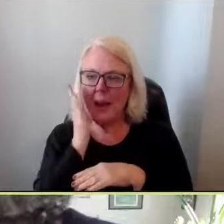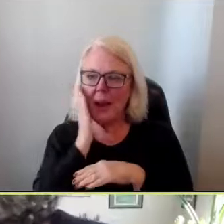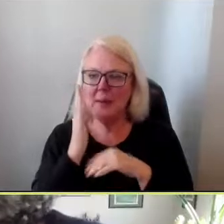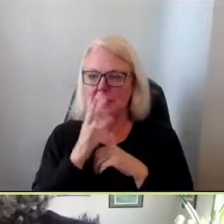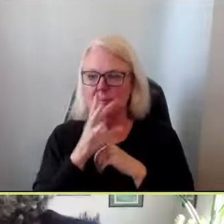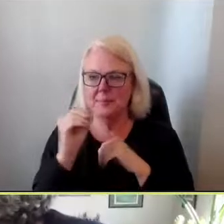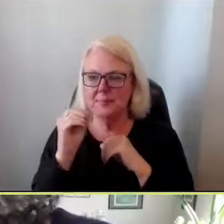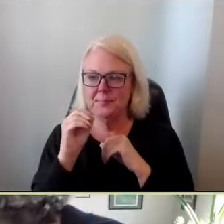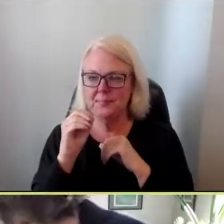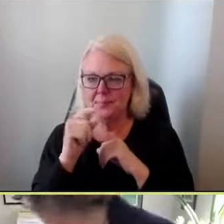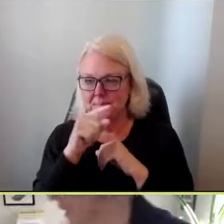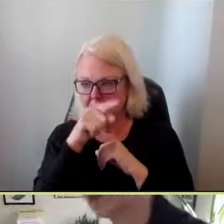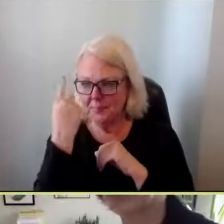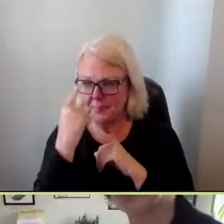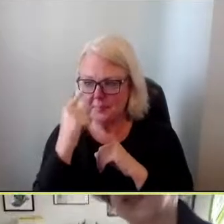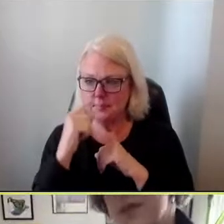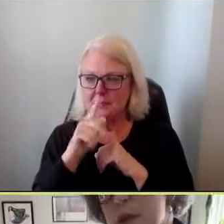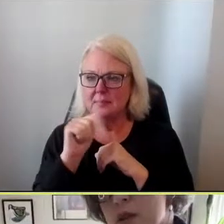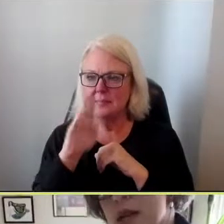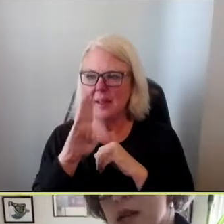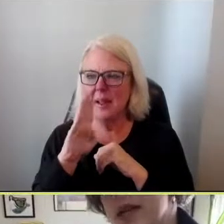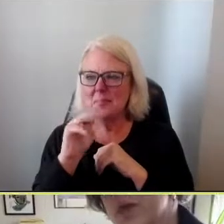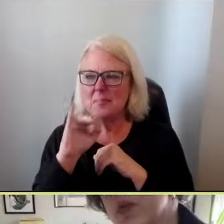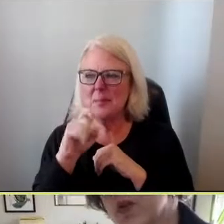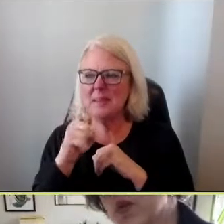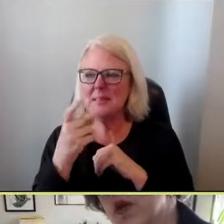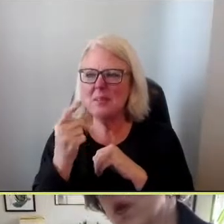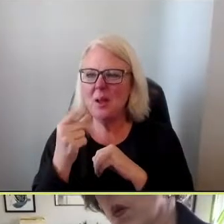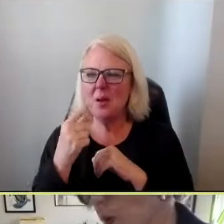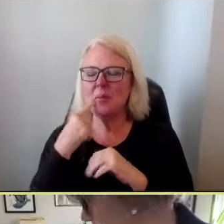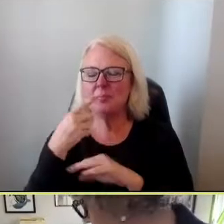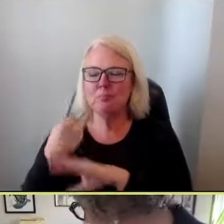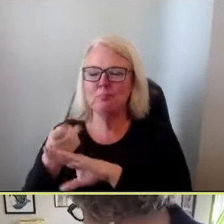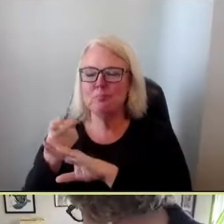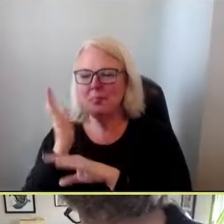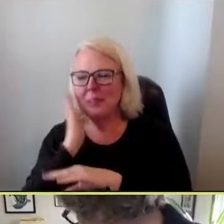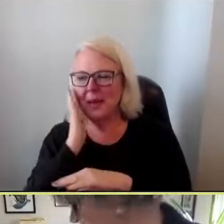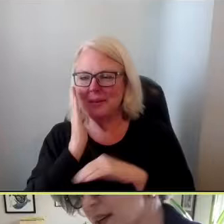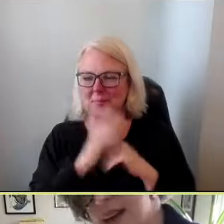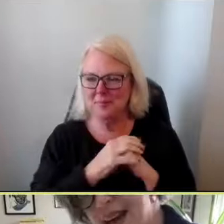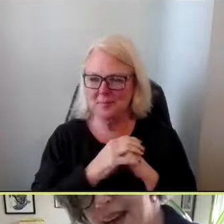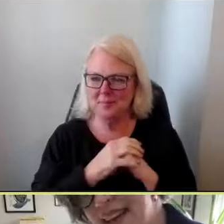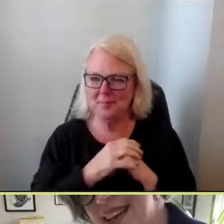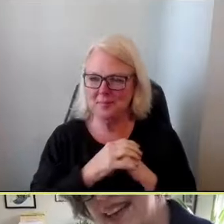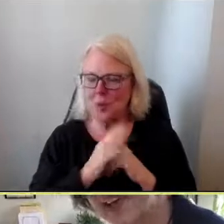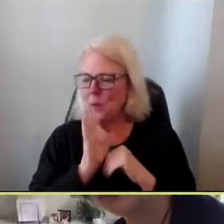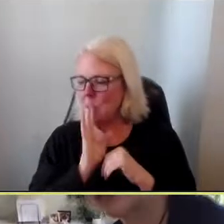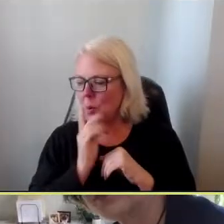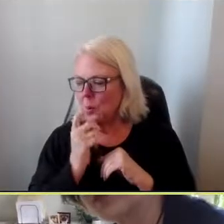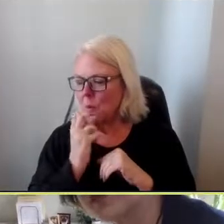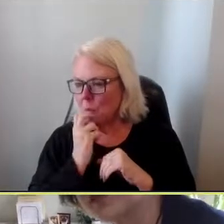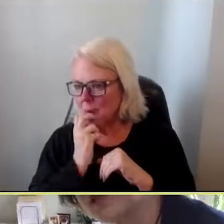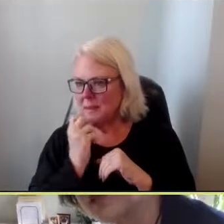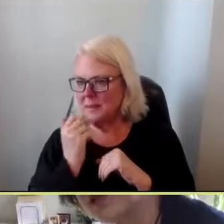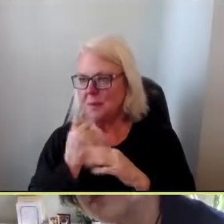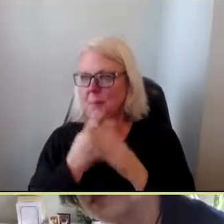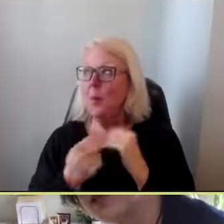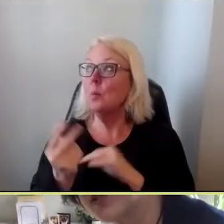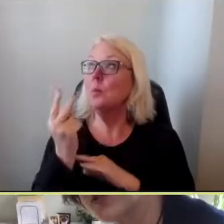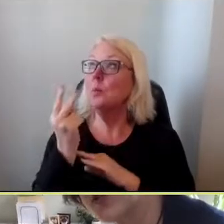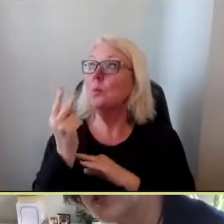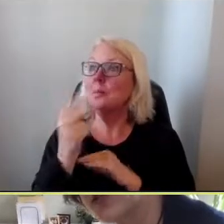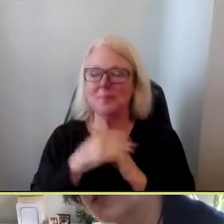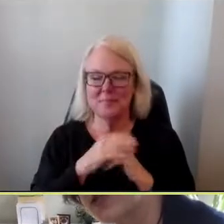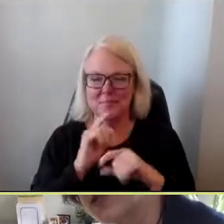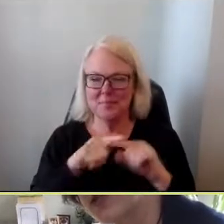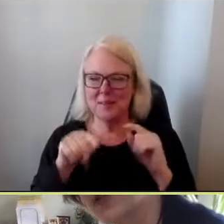and a black lab mix curled up in a gray bed. Hey guys, hi. They both looked up, but I'm not